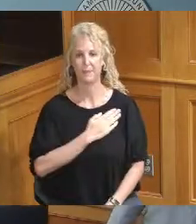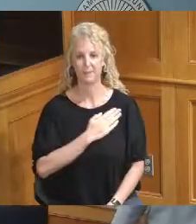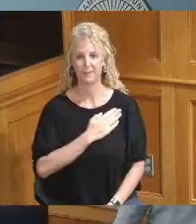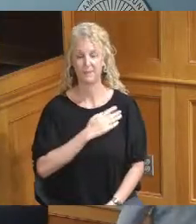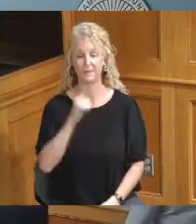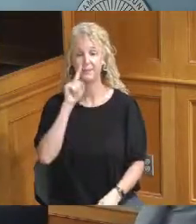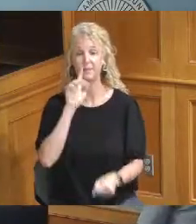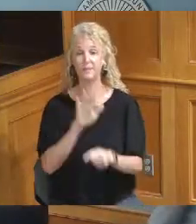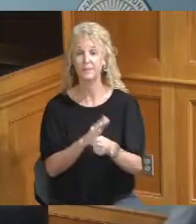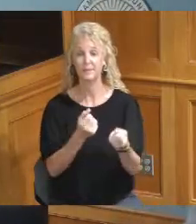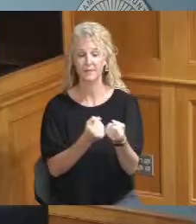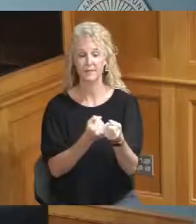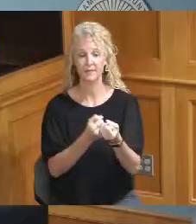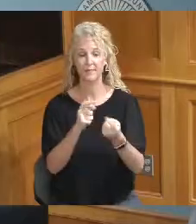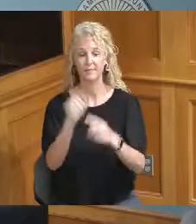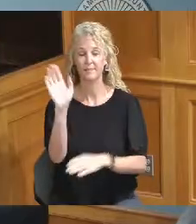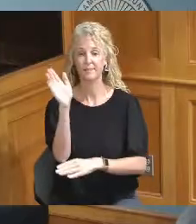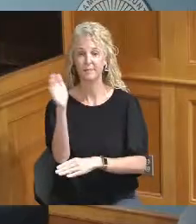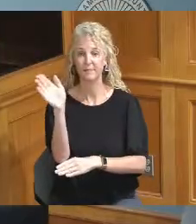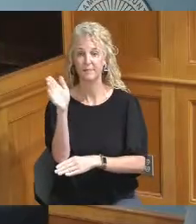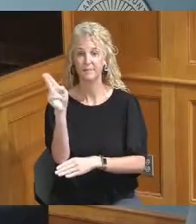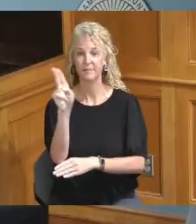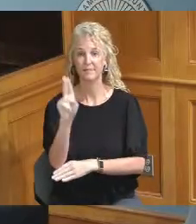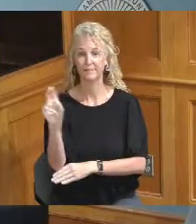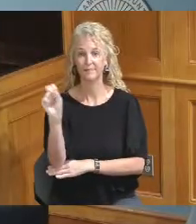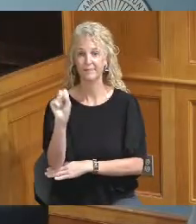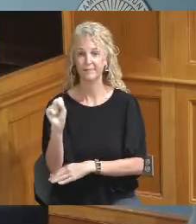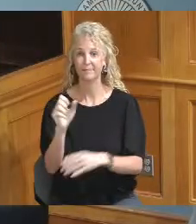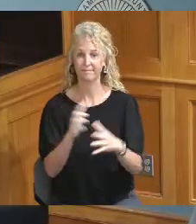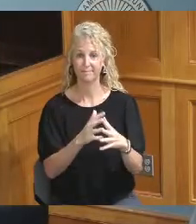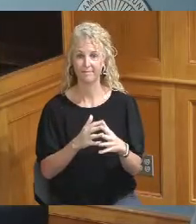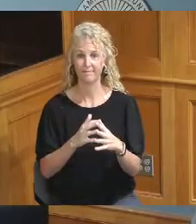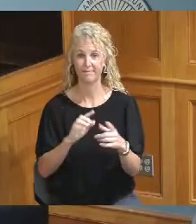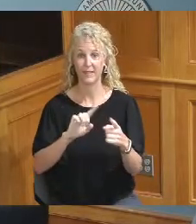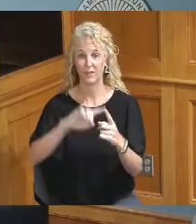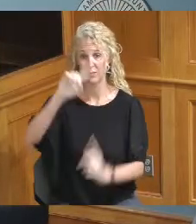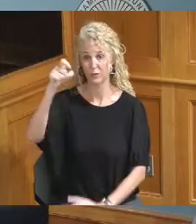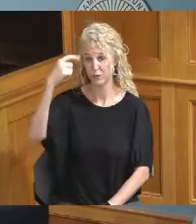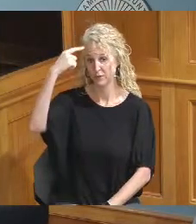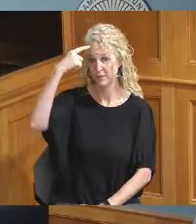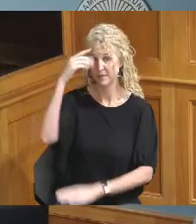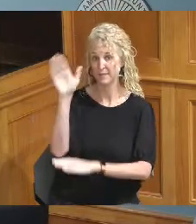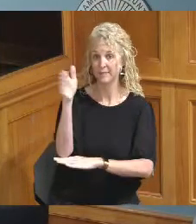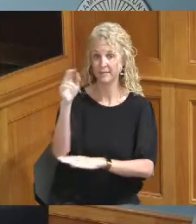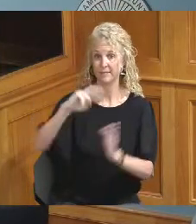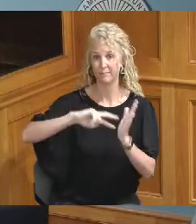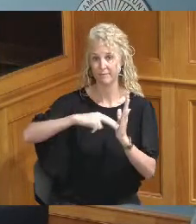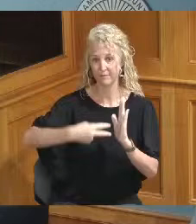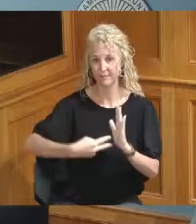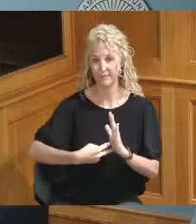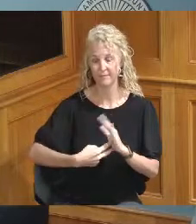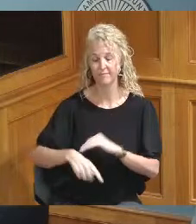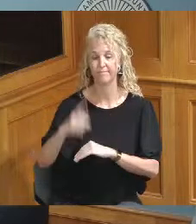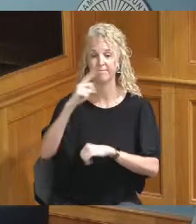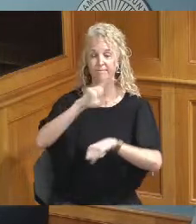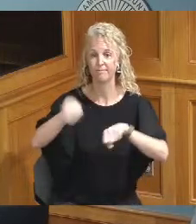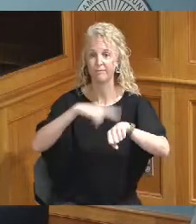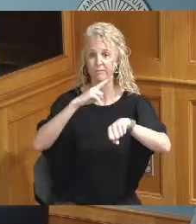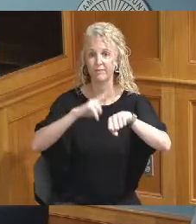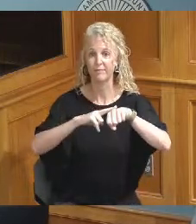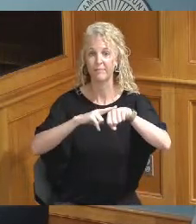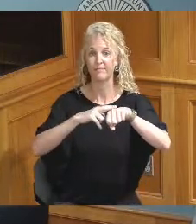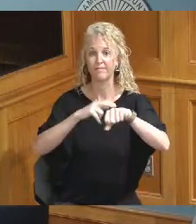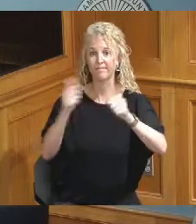I pledge allegiance To the flag of the United States of America and to the republic for which it stands,